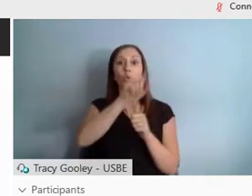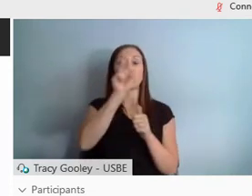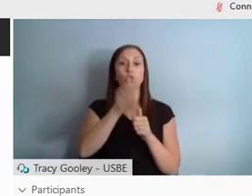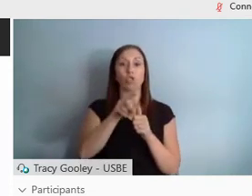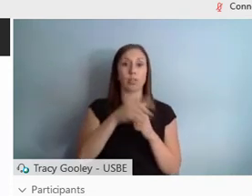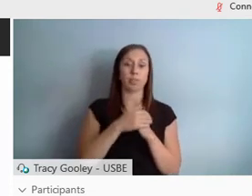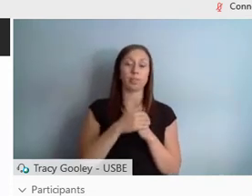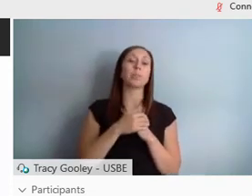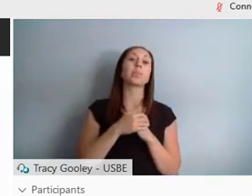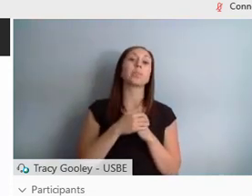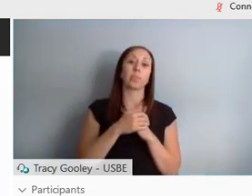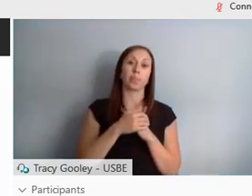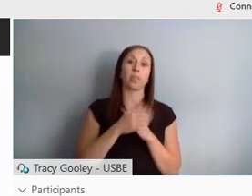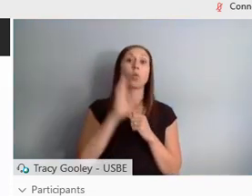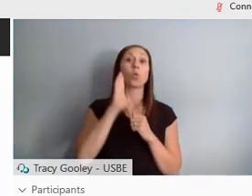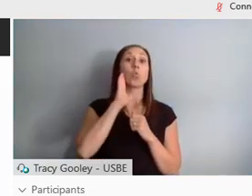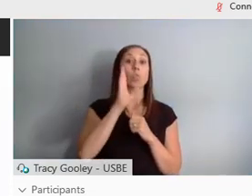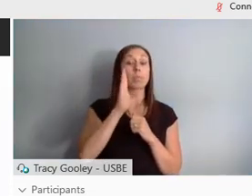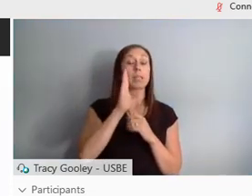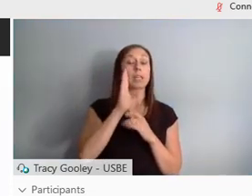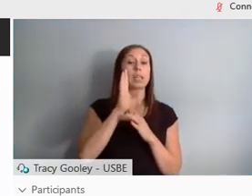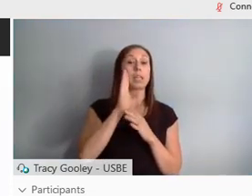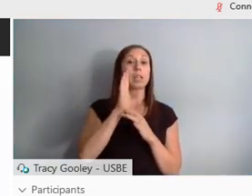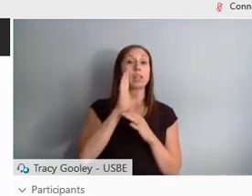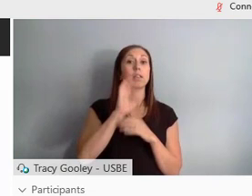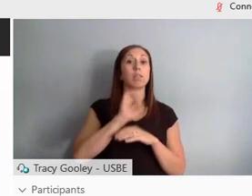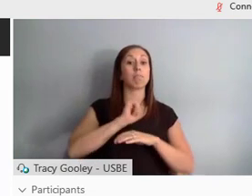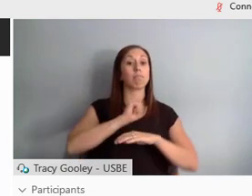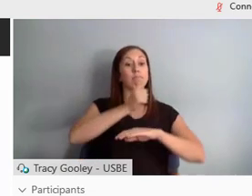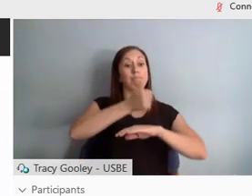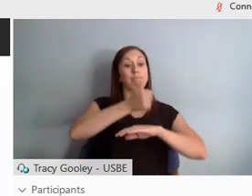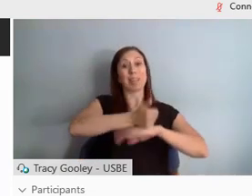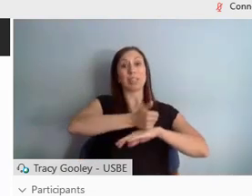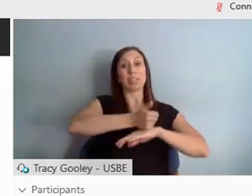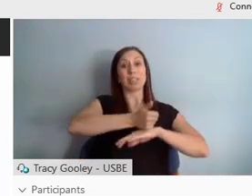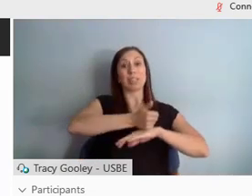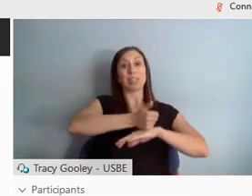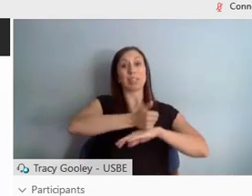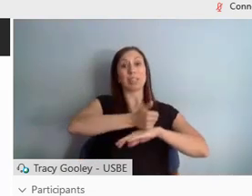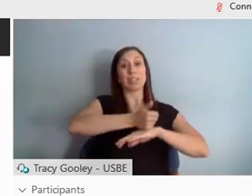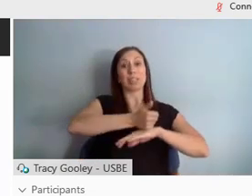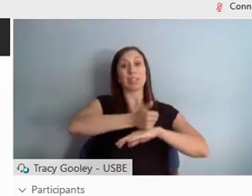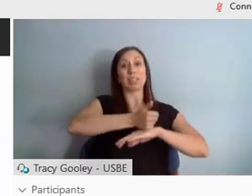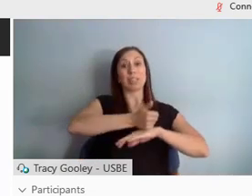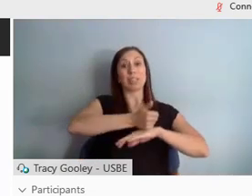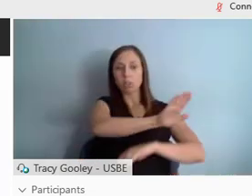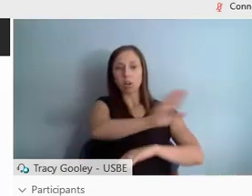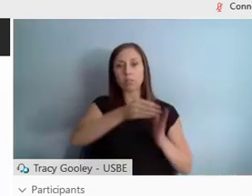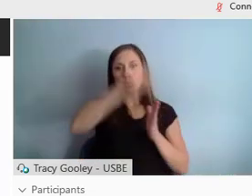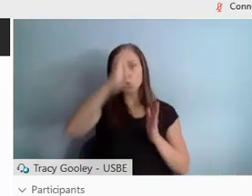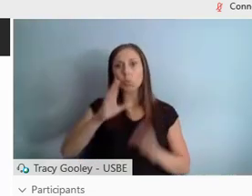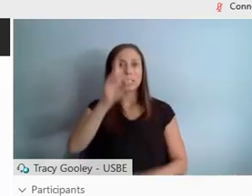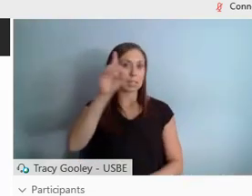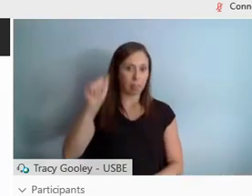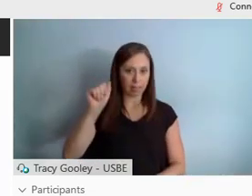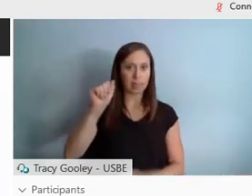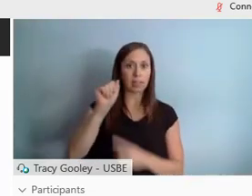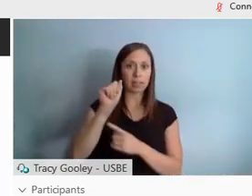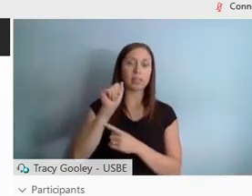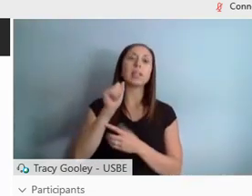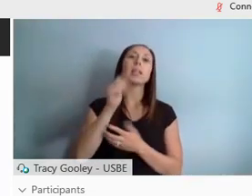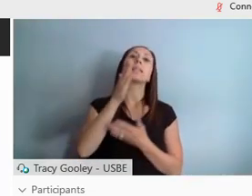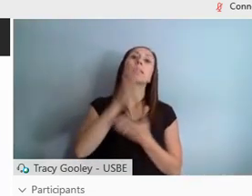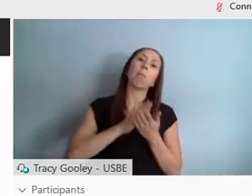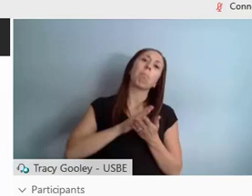question. These are given based on the need or the disability that the student has. So there are some